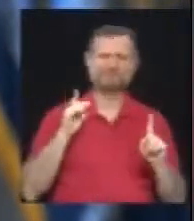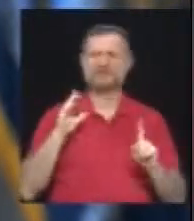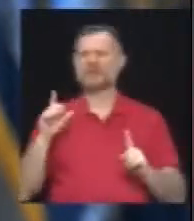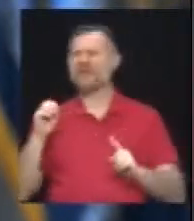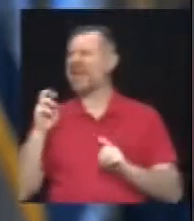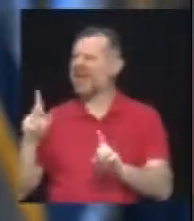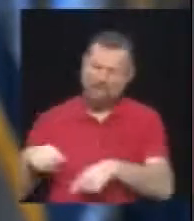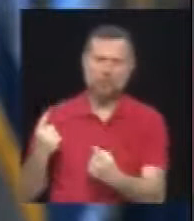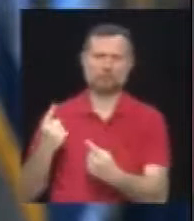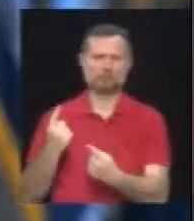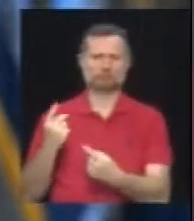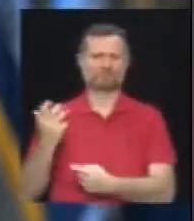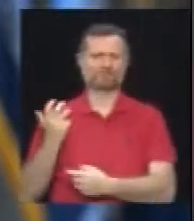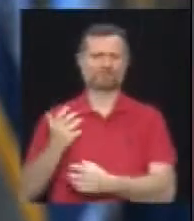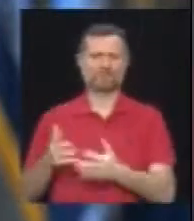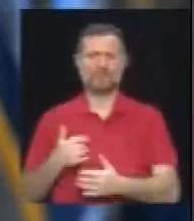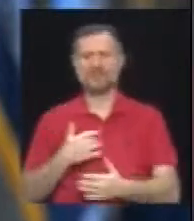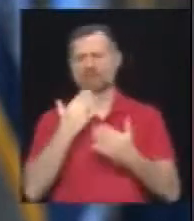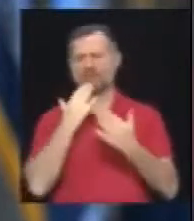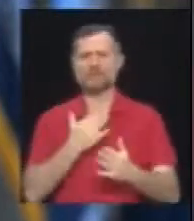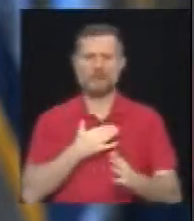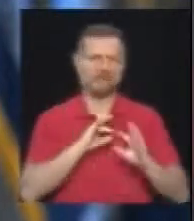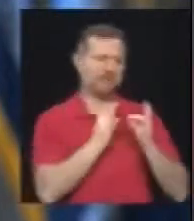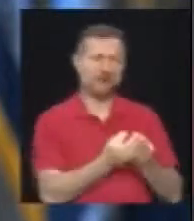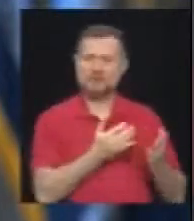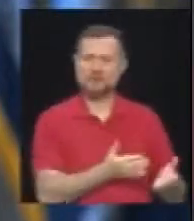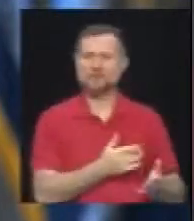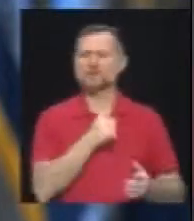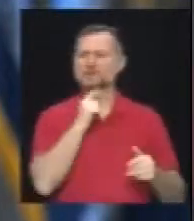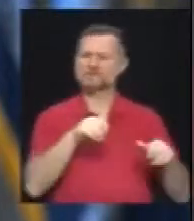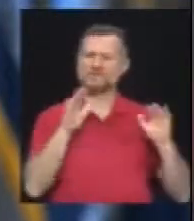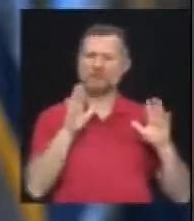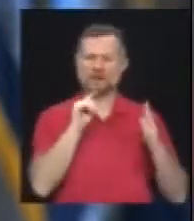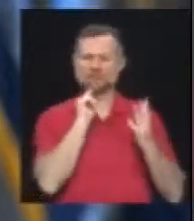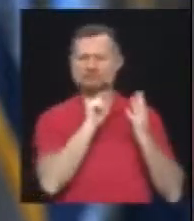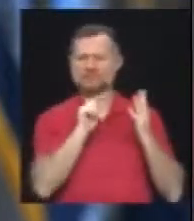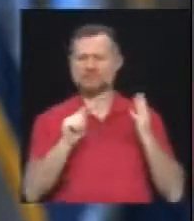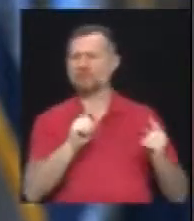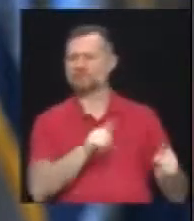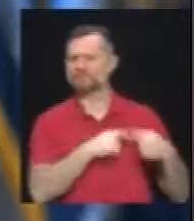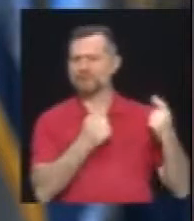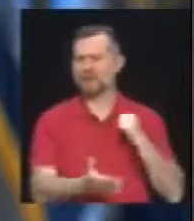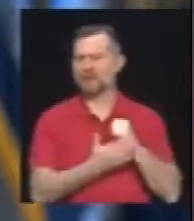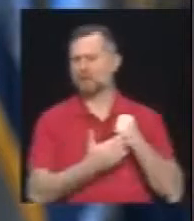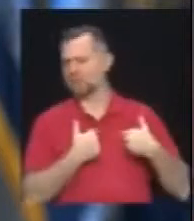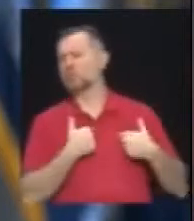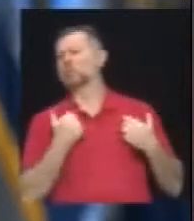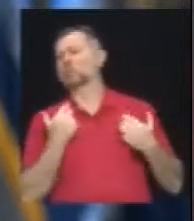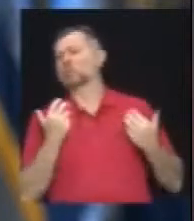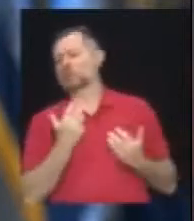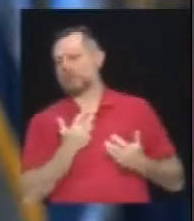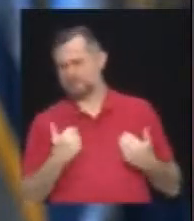assembled. I want to thank my family for their sacrifice and help in serving you, for the